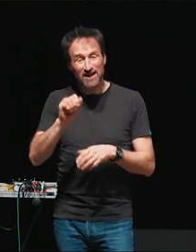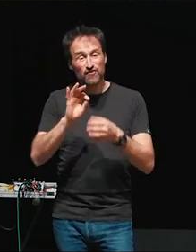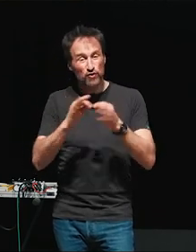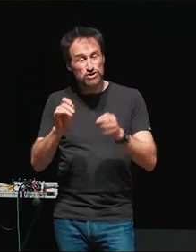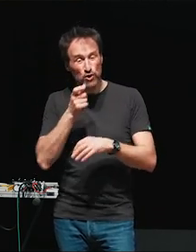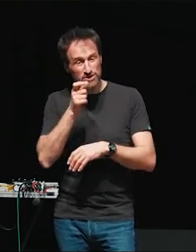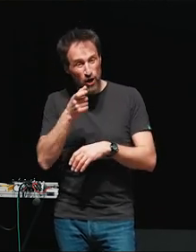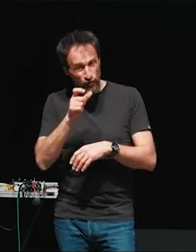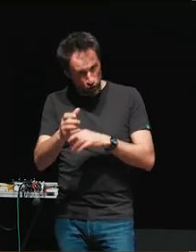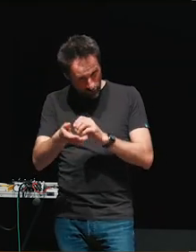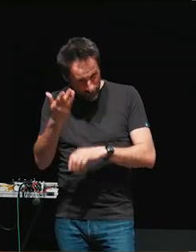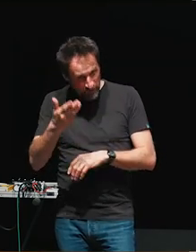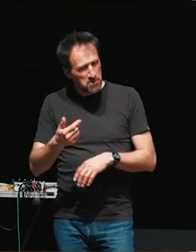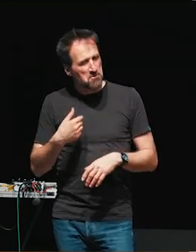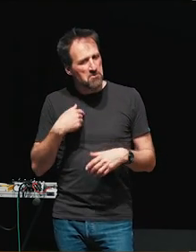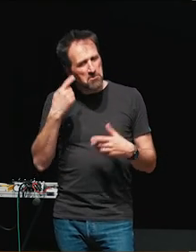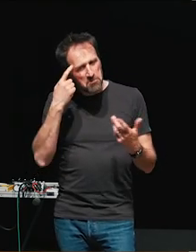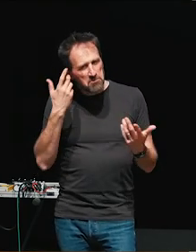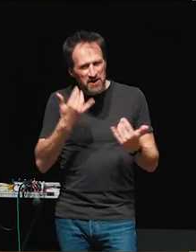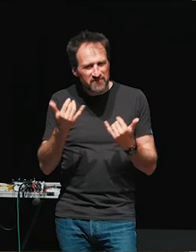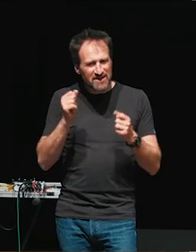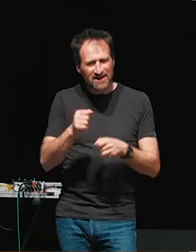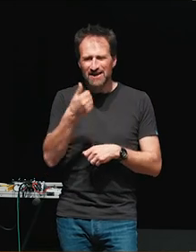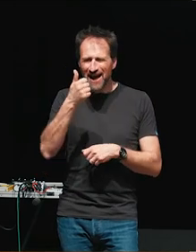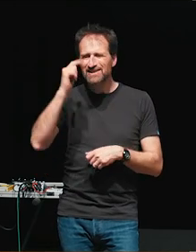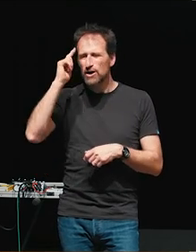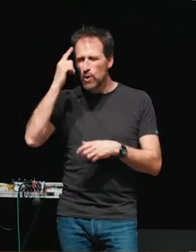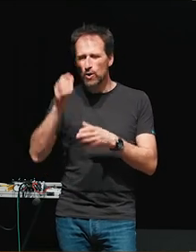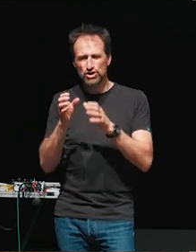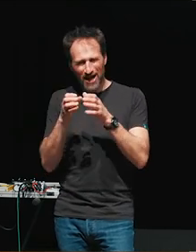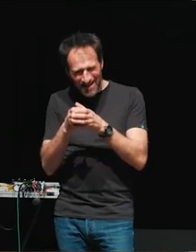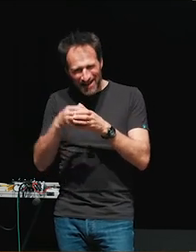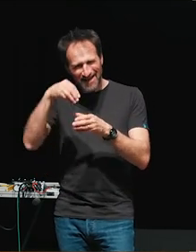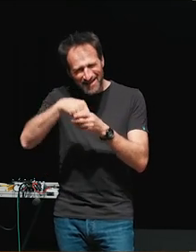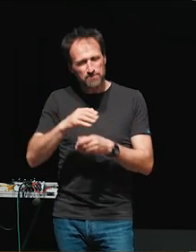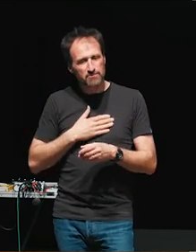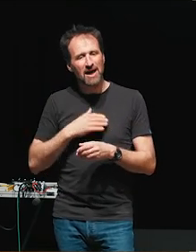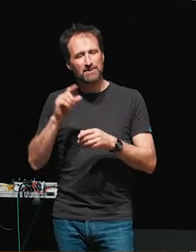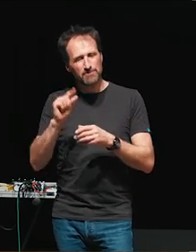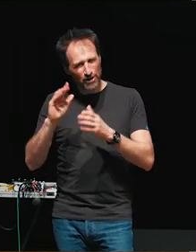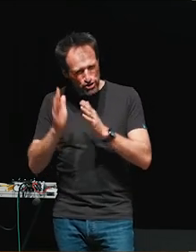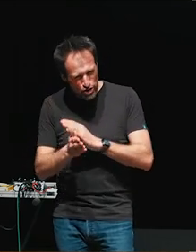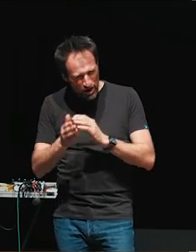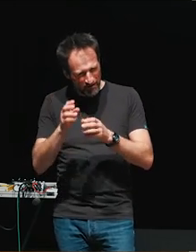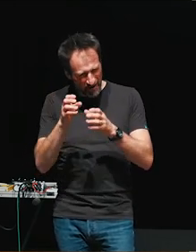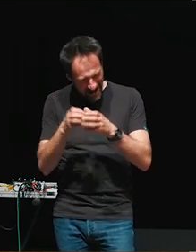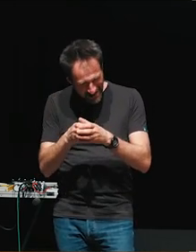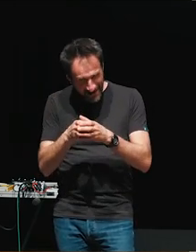the complex stuff of one logical unit inside a microservice and I call a serverless inside that?